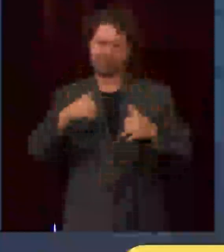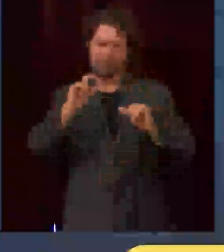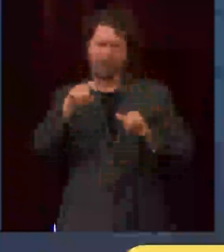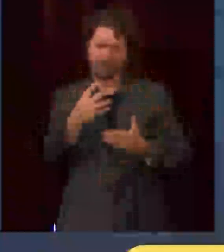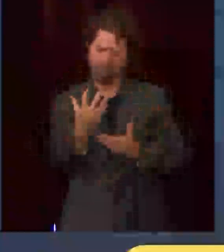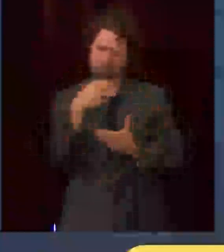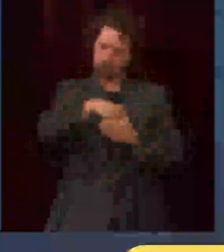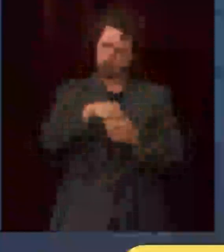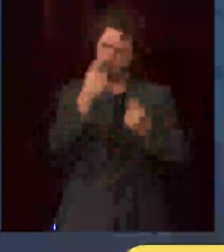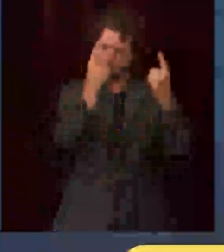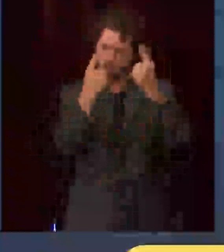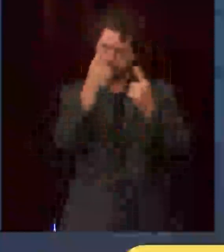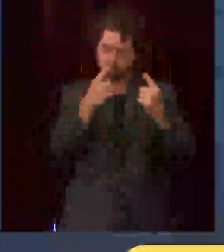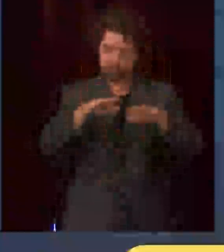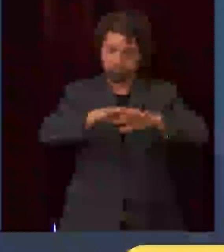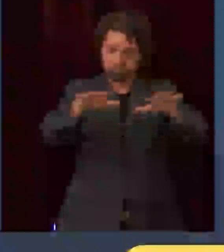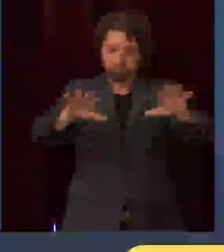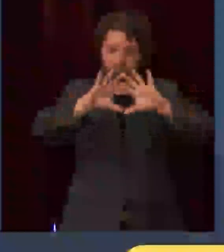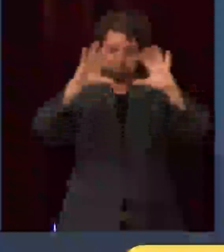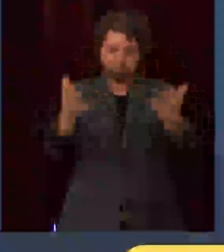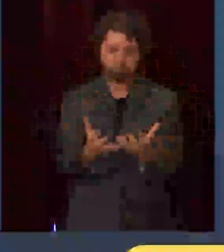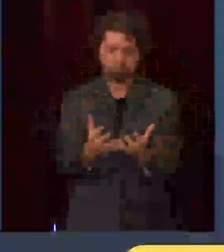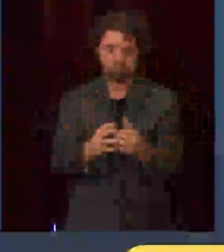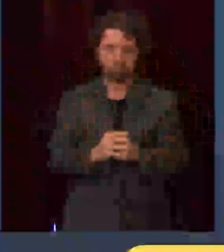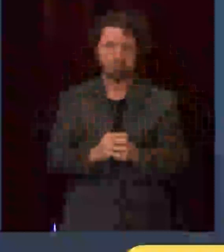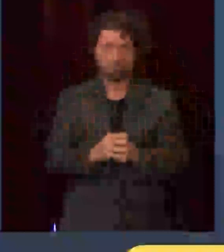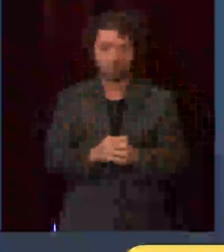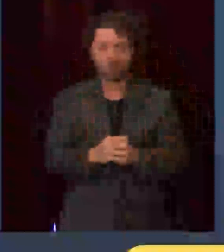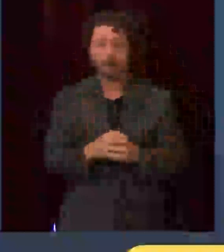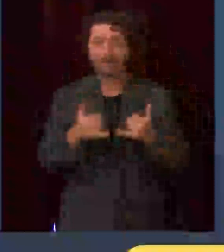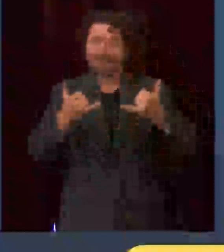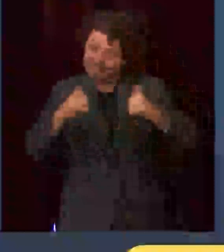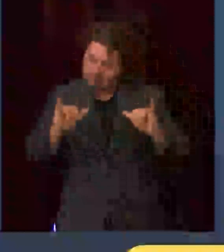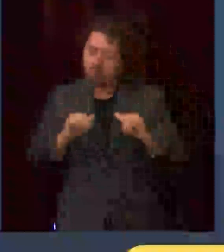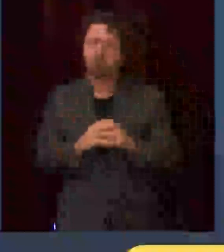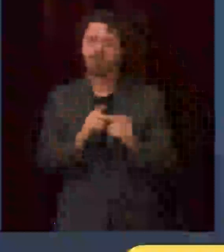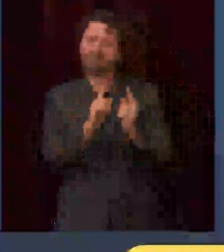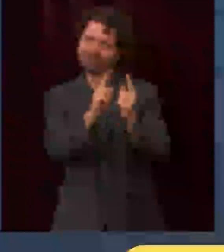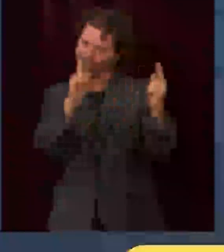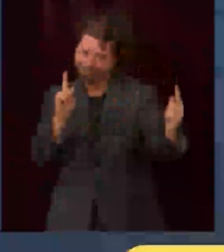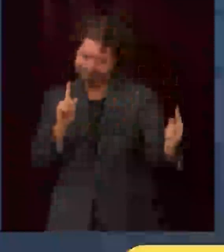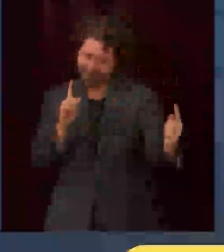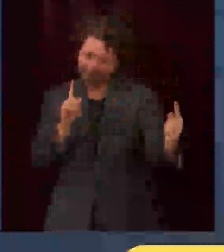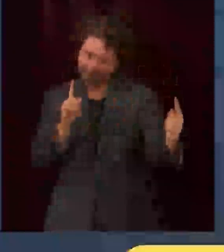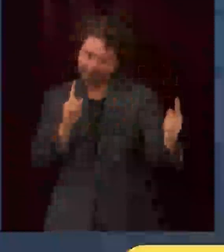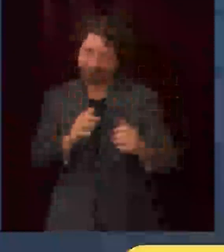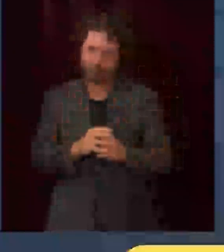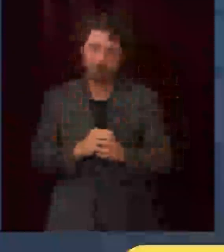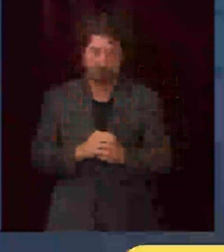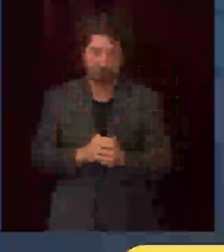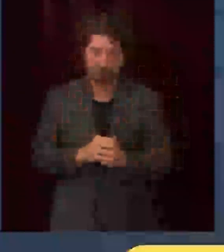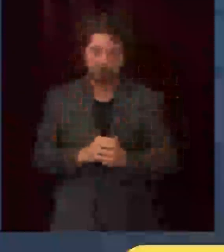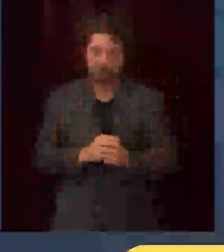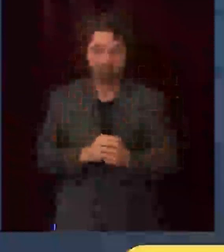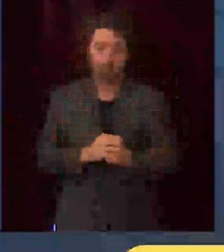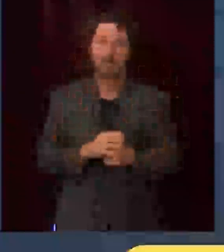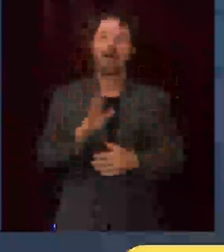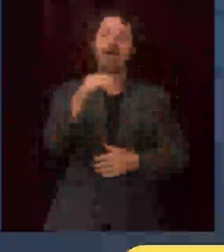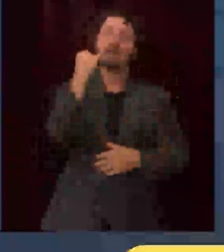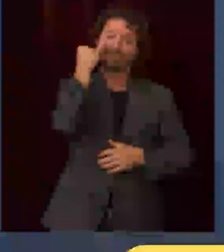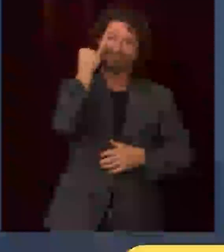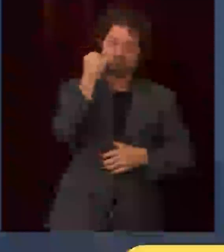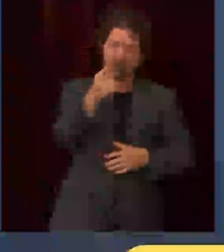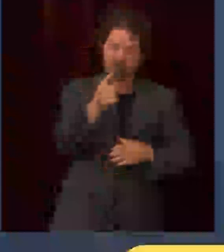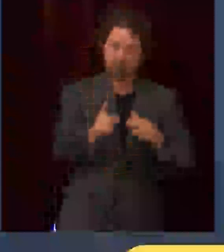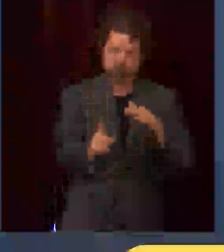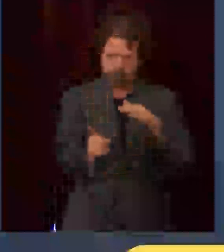still is there, right? Staying home when you're sick is still there. All the parts of the governor's plan are still there, and this is